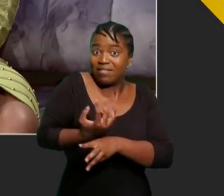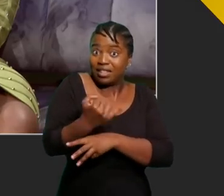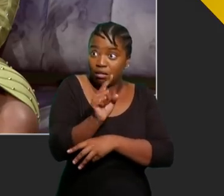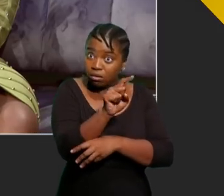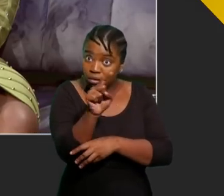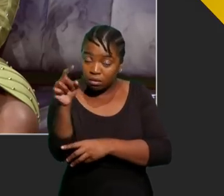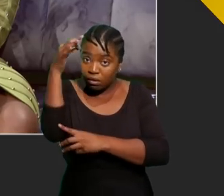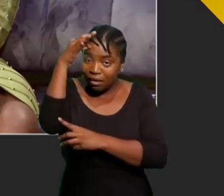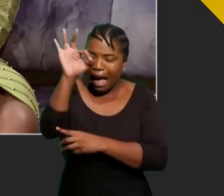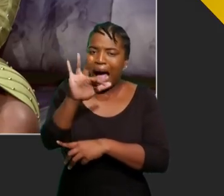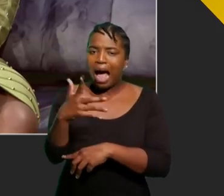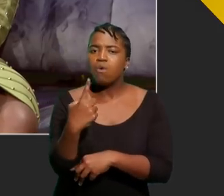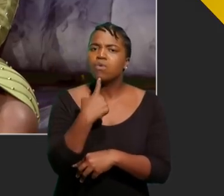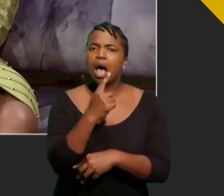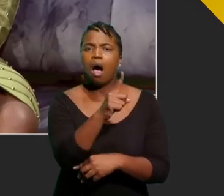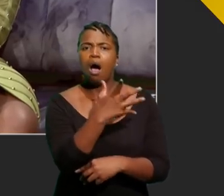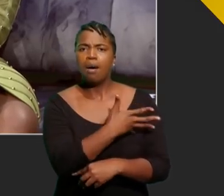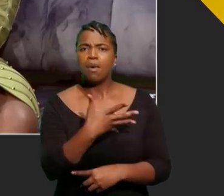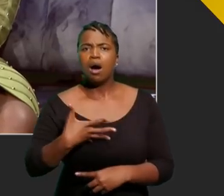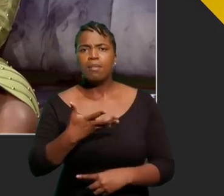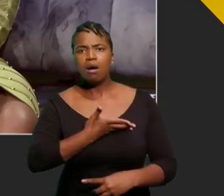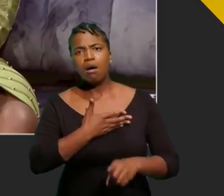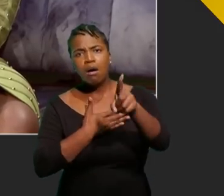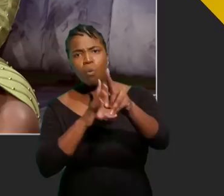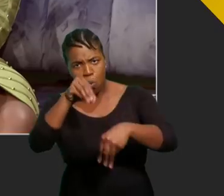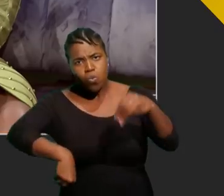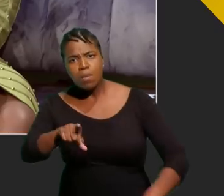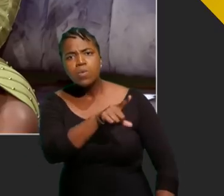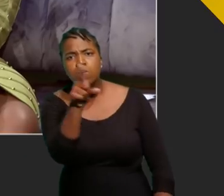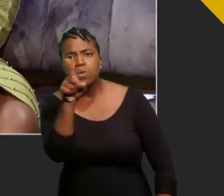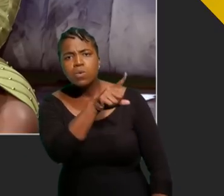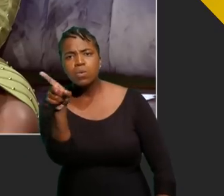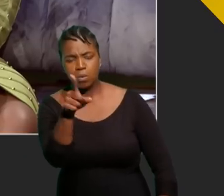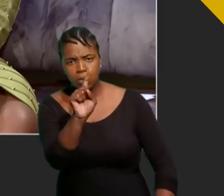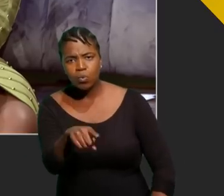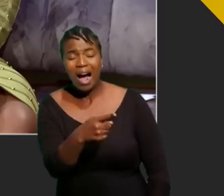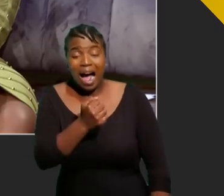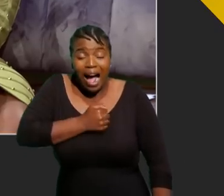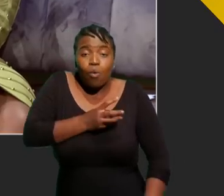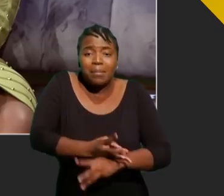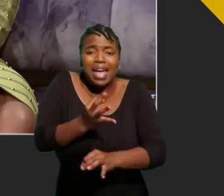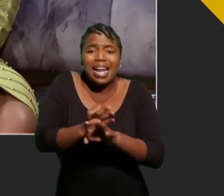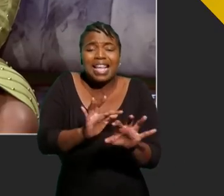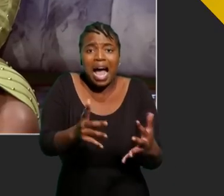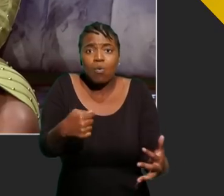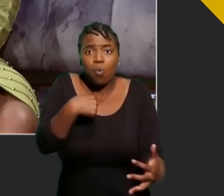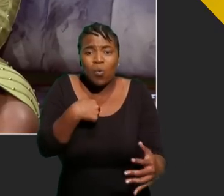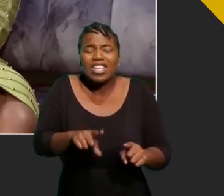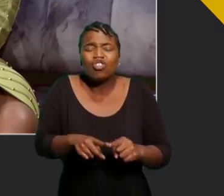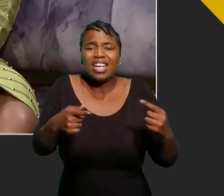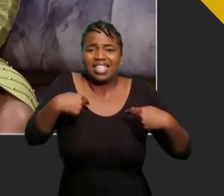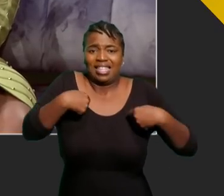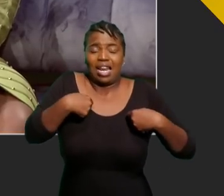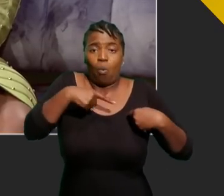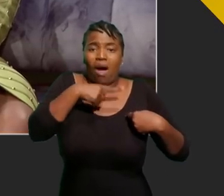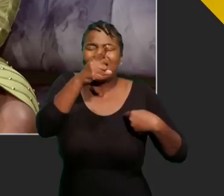we put it into a real situation, it's our mom and dad who are corrupt. It's our mom and dad who are decaying in morals, and they're expecting us to be the difference. Kanjan, this